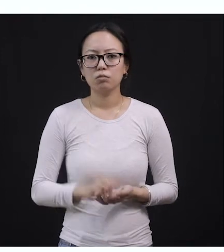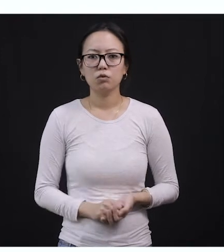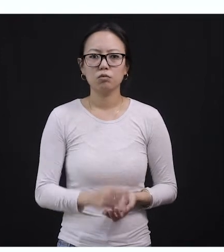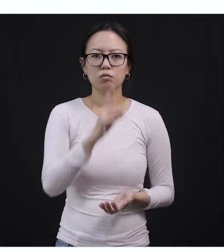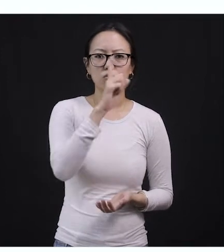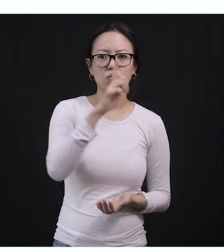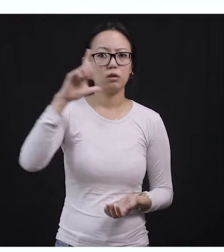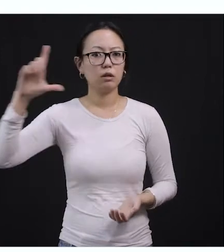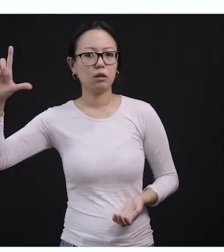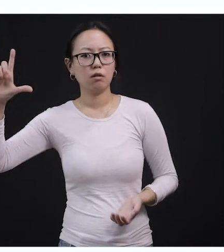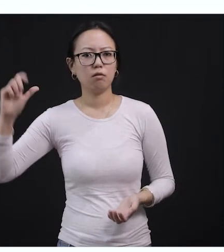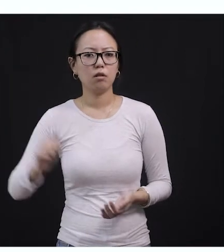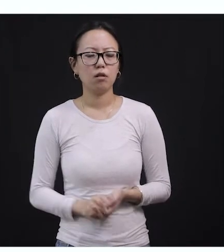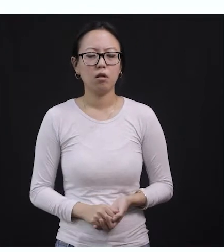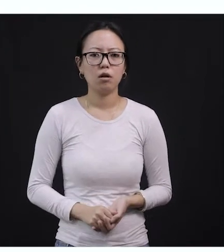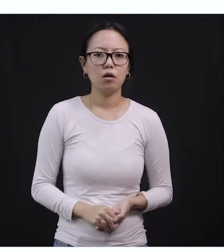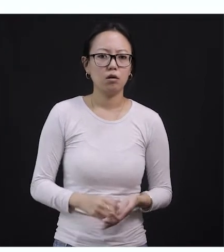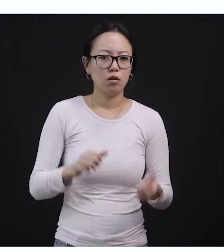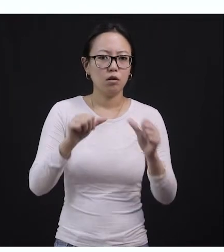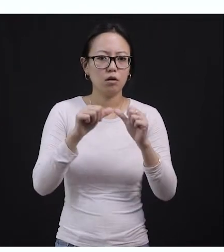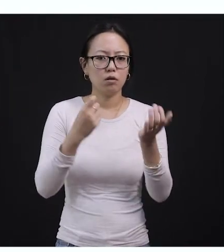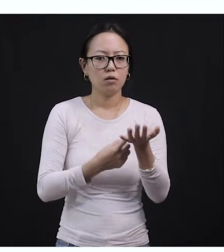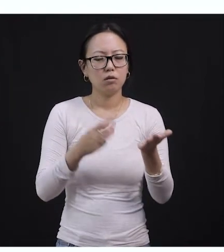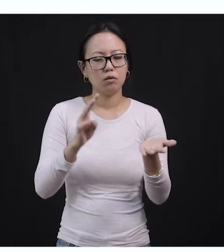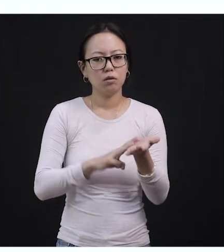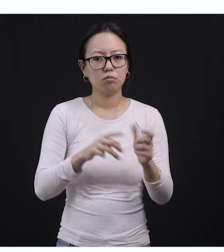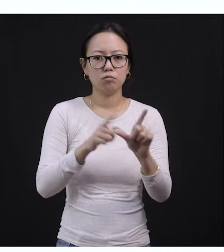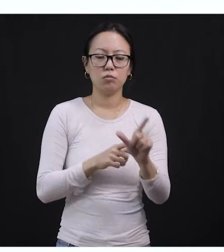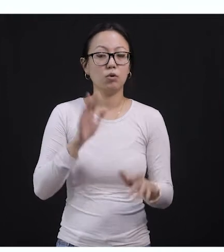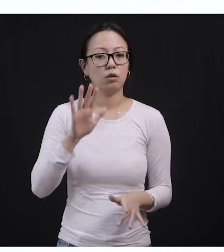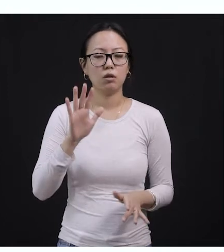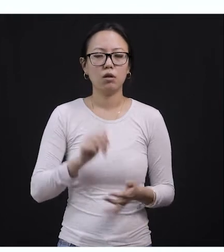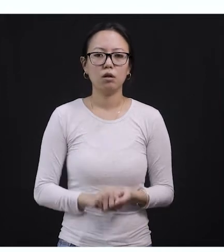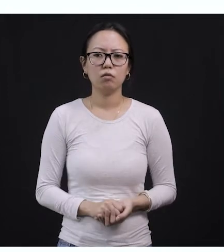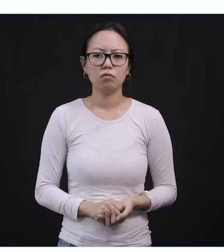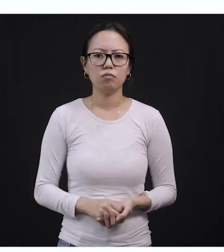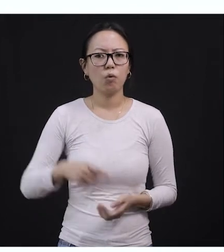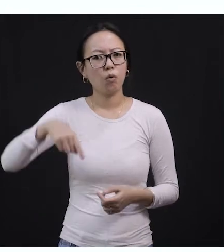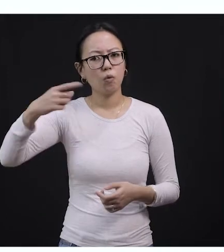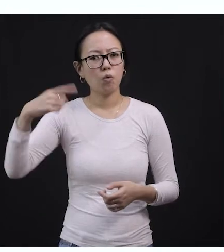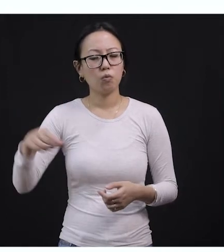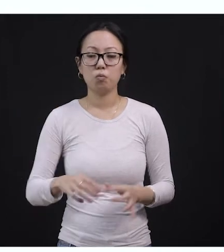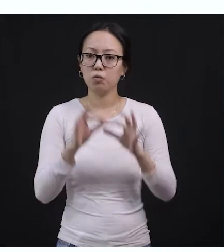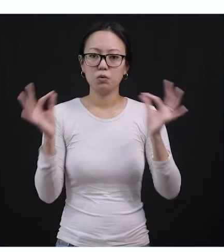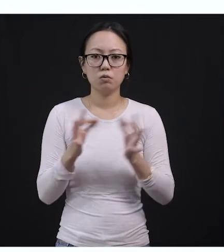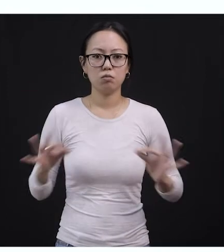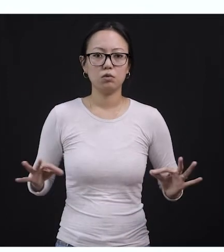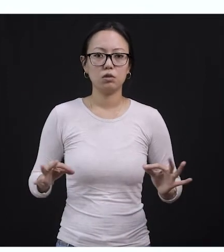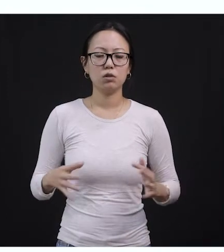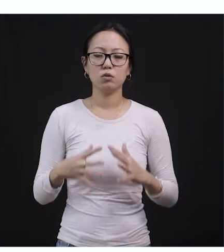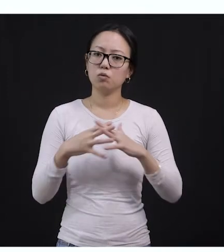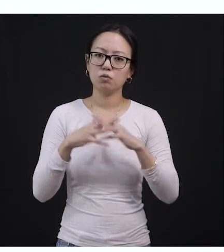lakh cavalry, okay. He had 1 lakh armies to go for a war. He was always prepared for the war,